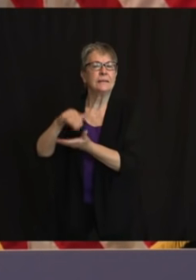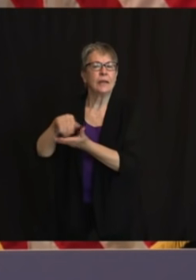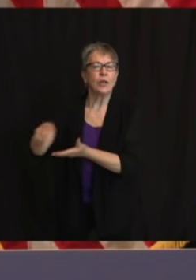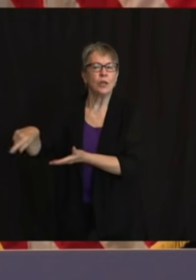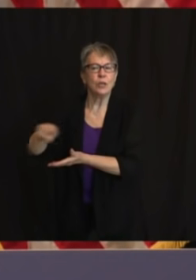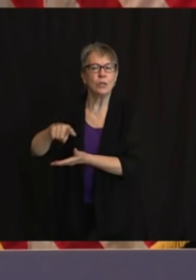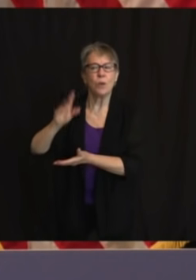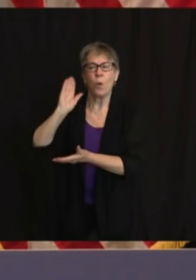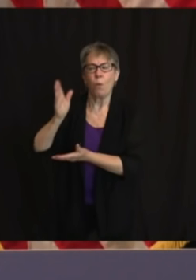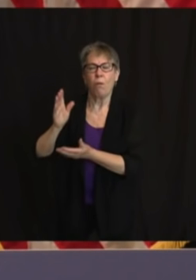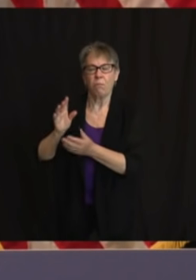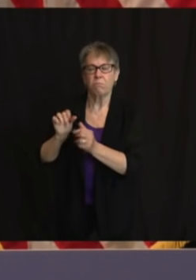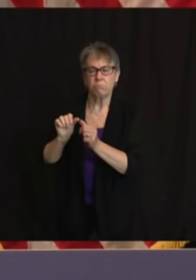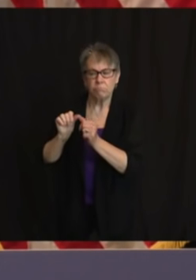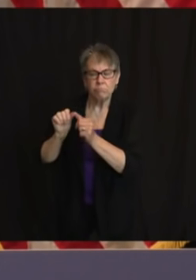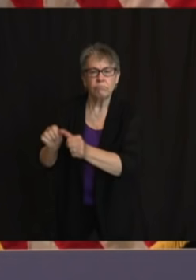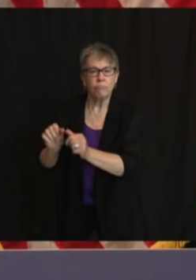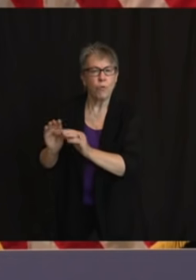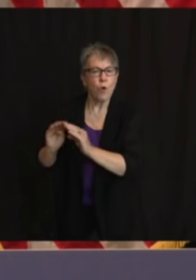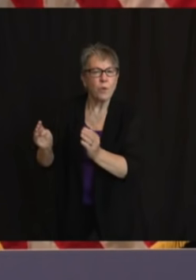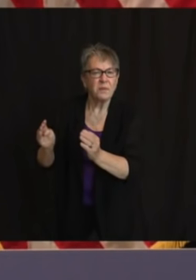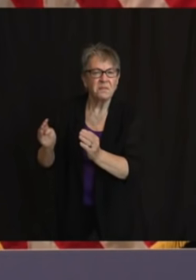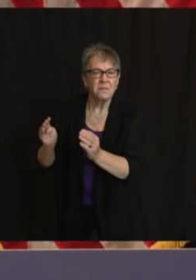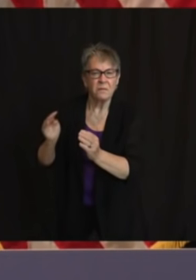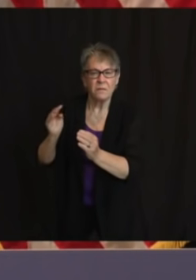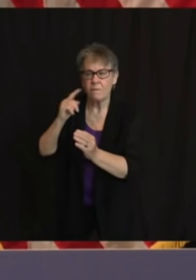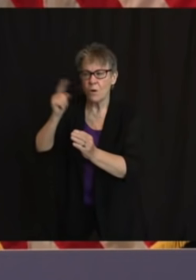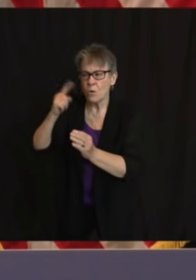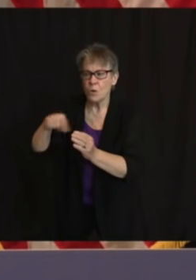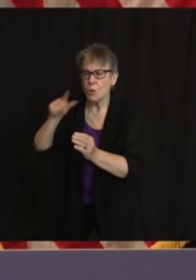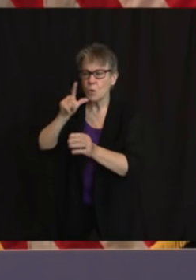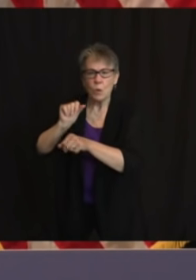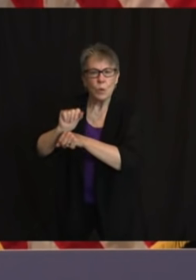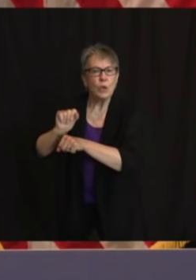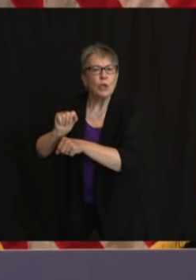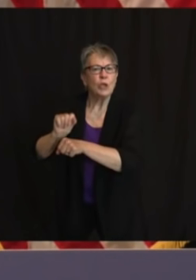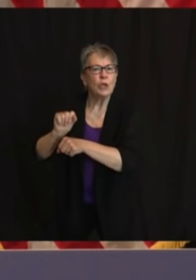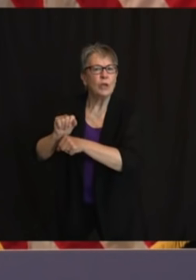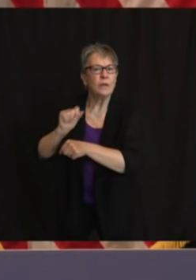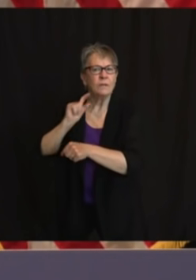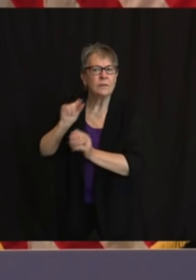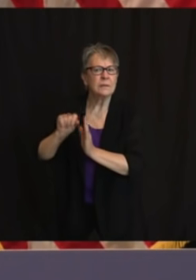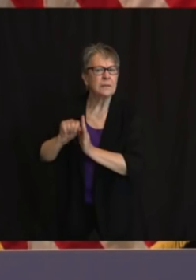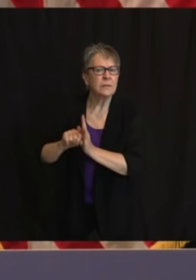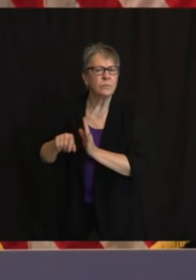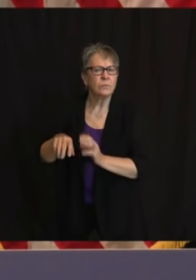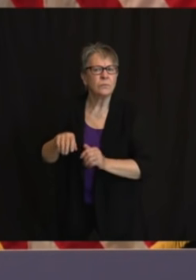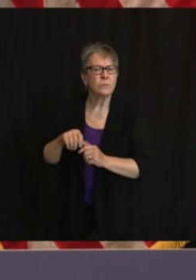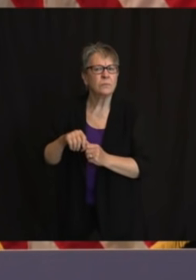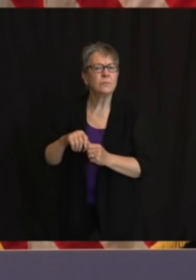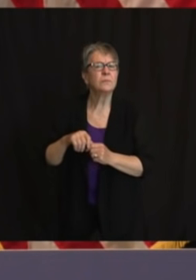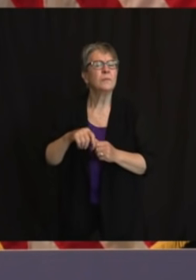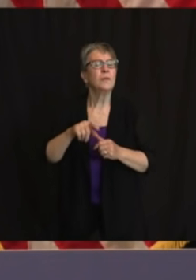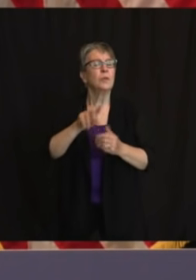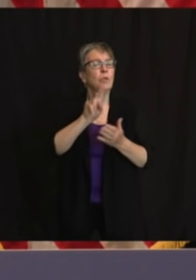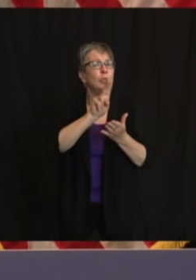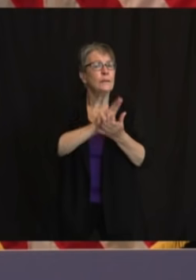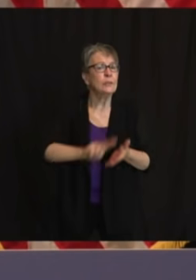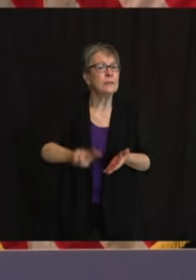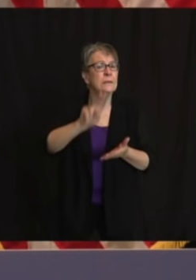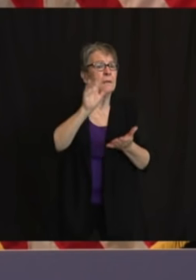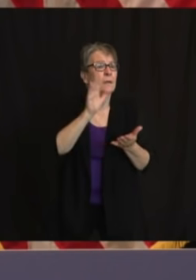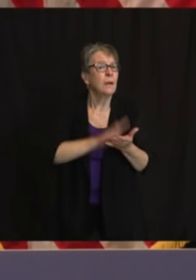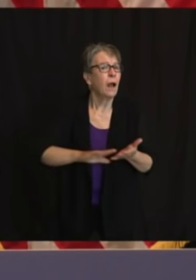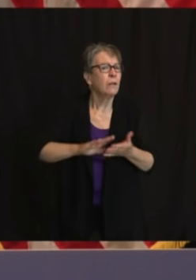and Fed borrowing. And metrics, bear with us on that. Lamont mentioned, as did I, that there's going to